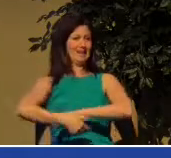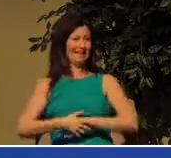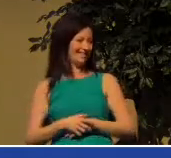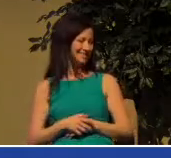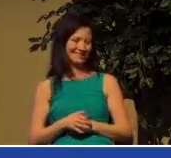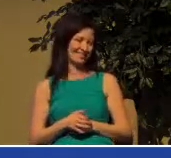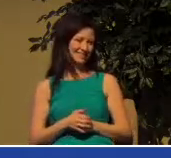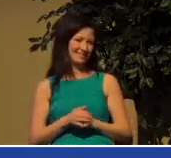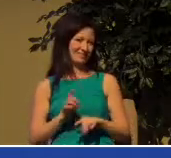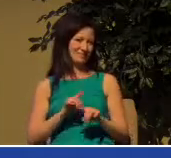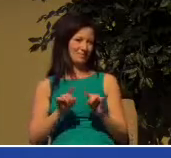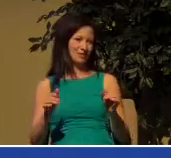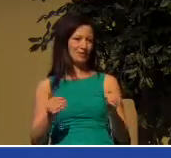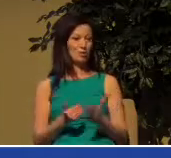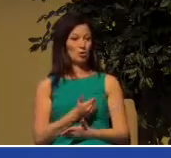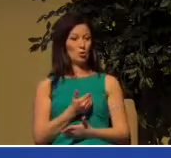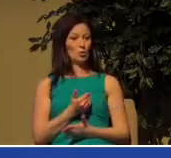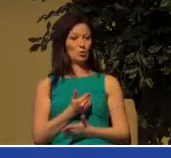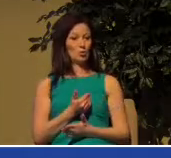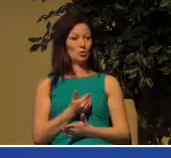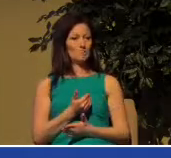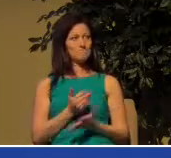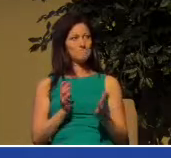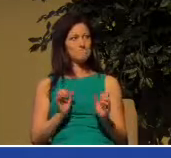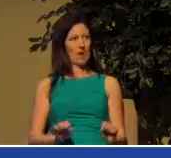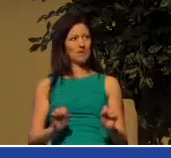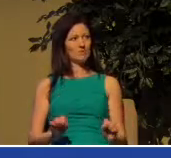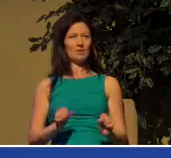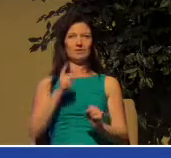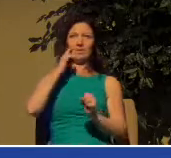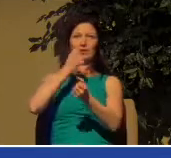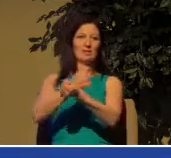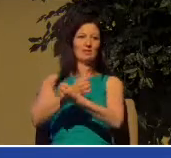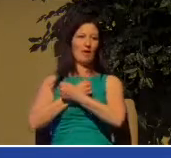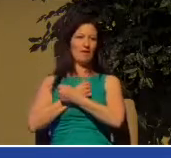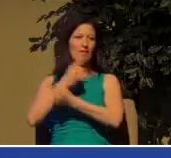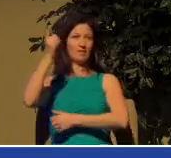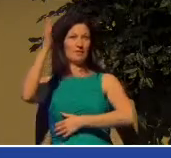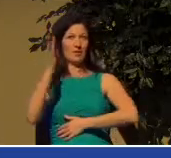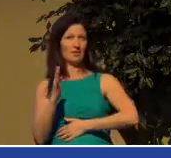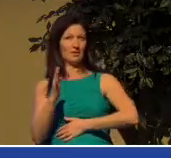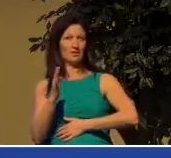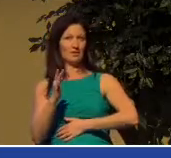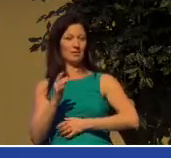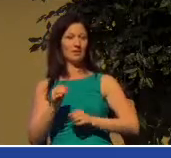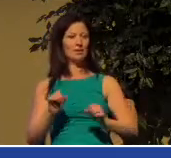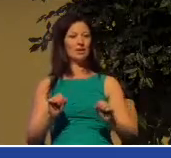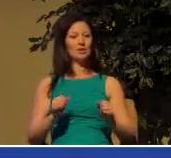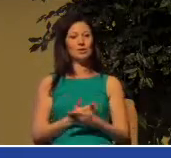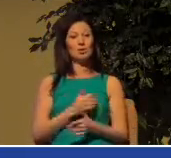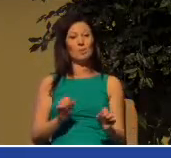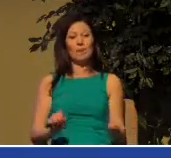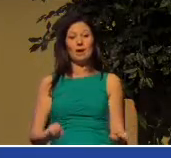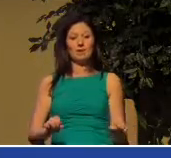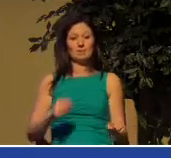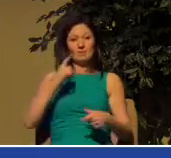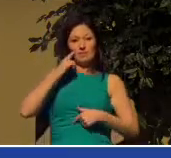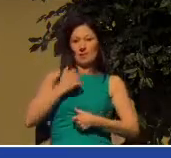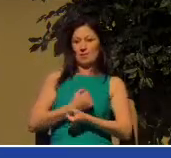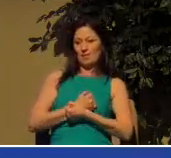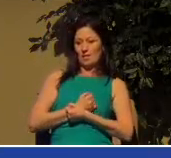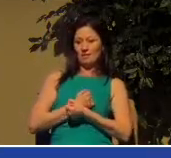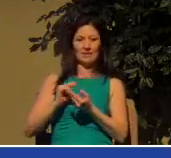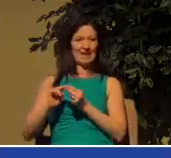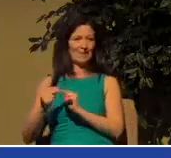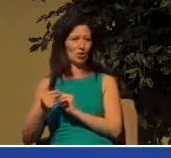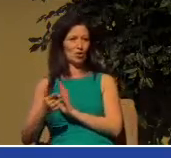a new capacity to love God and a new capacity to love your neighbor. And if we will feed that